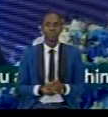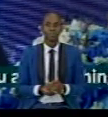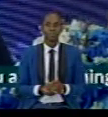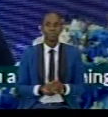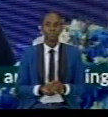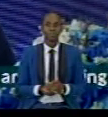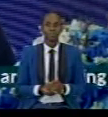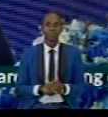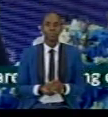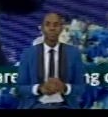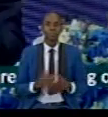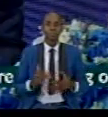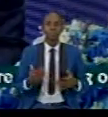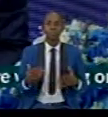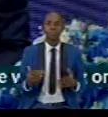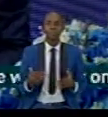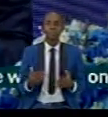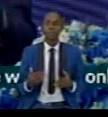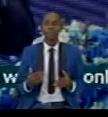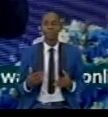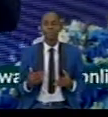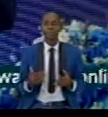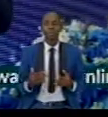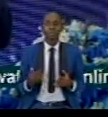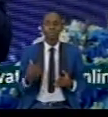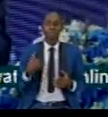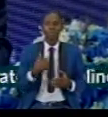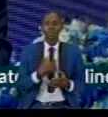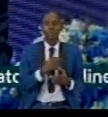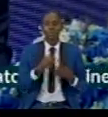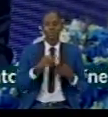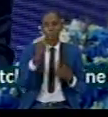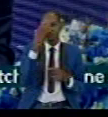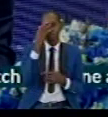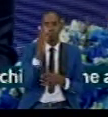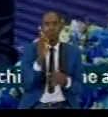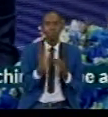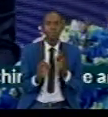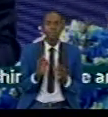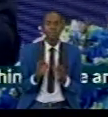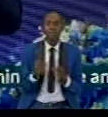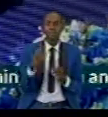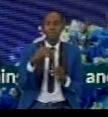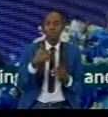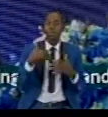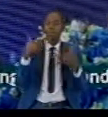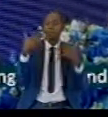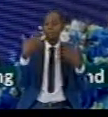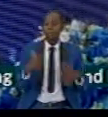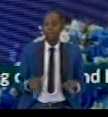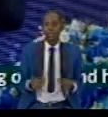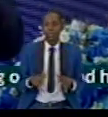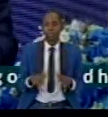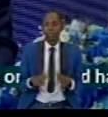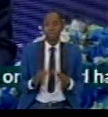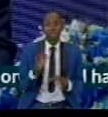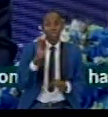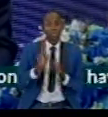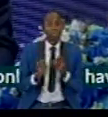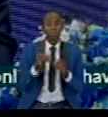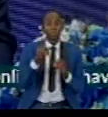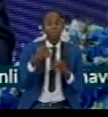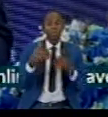anyone taking care of that let's be fast wave your hand or with the paper at